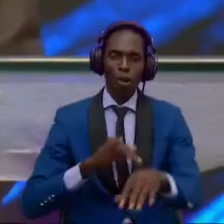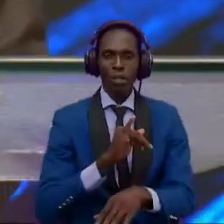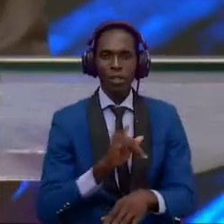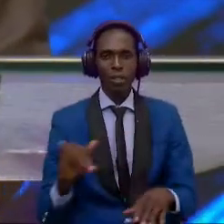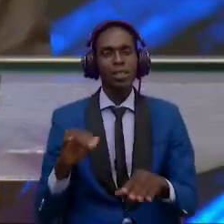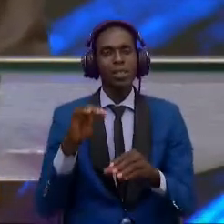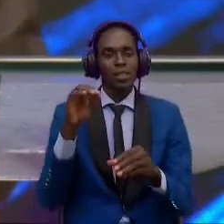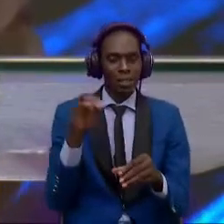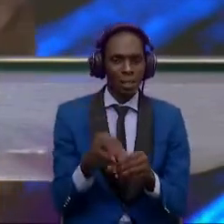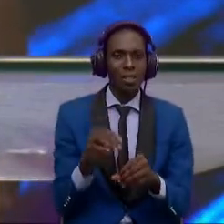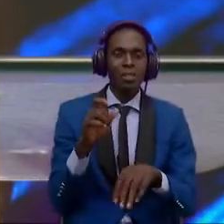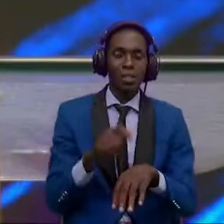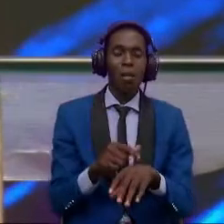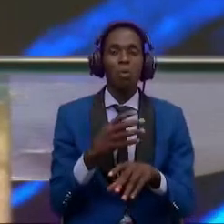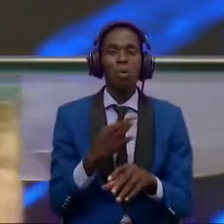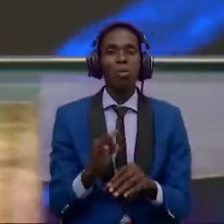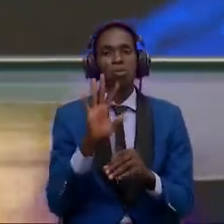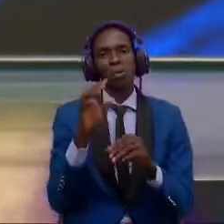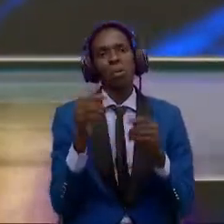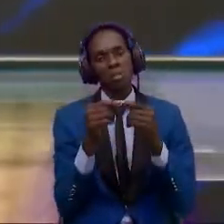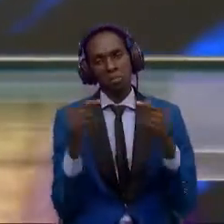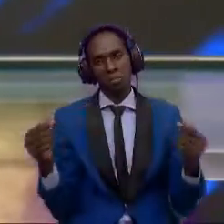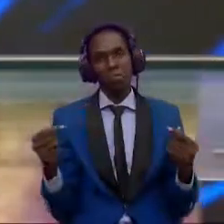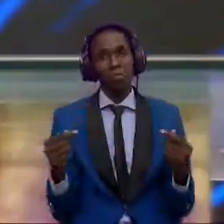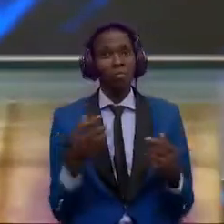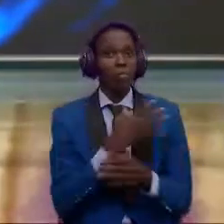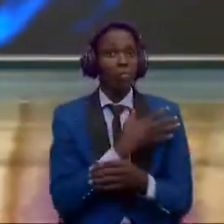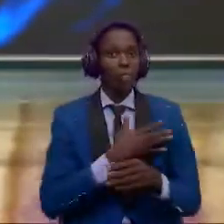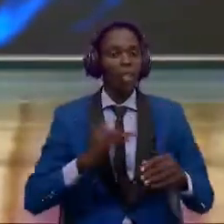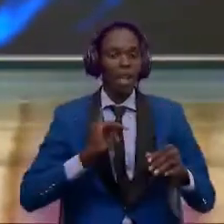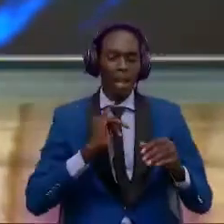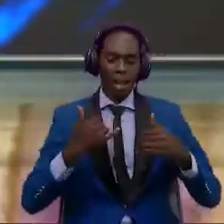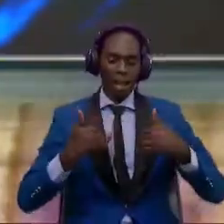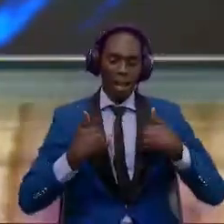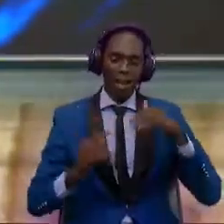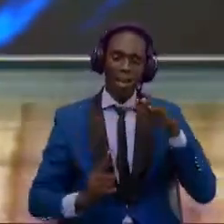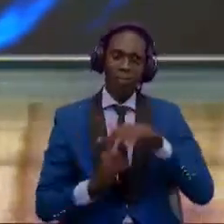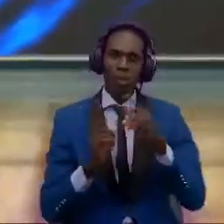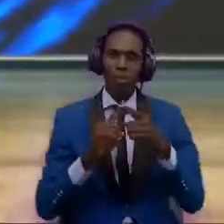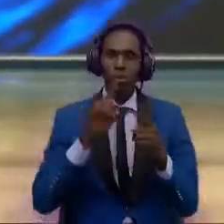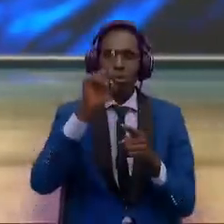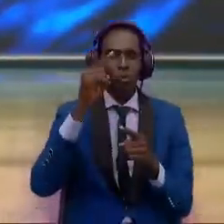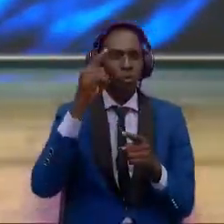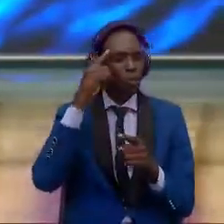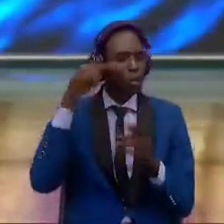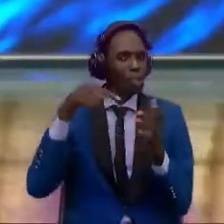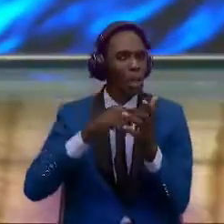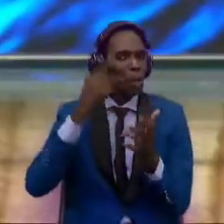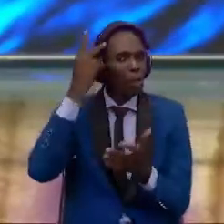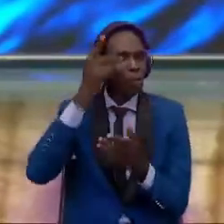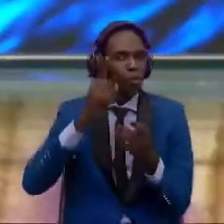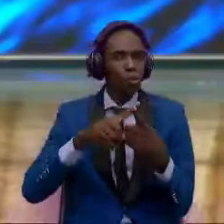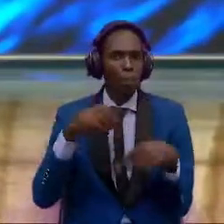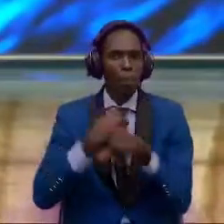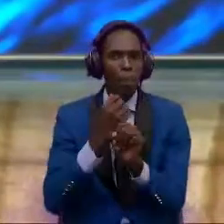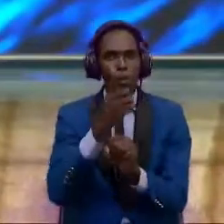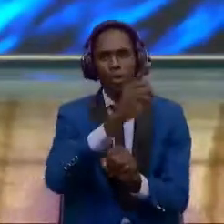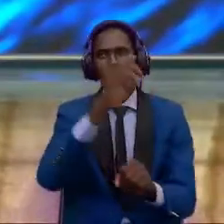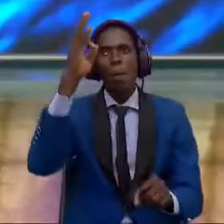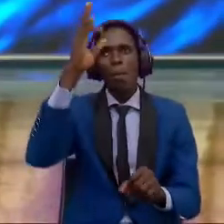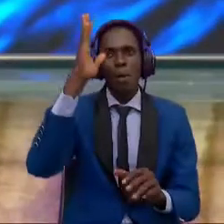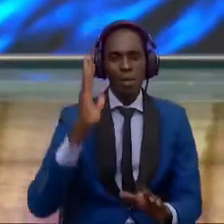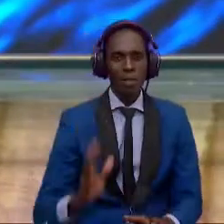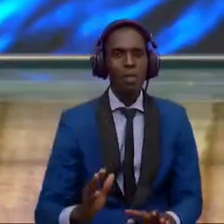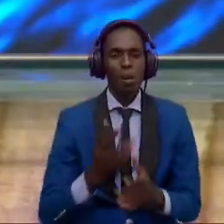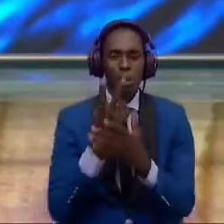amidst adversaries. I've appeared unto thee for this purpose, to make thee a minister and a witness both